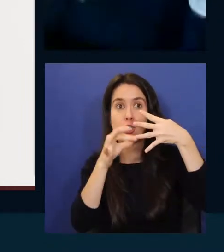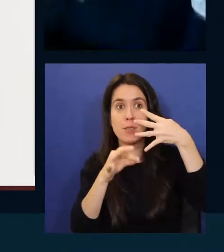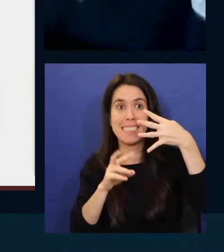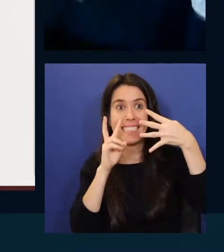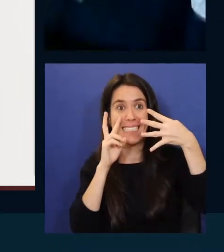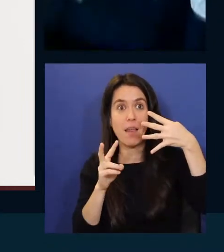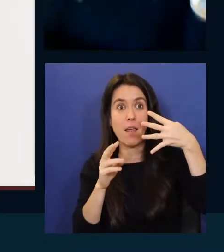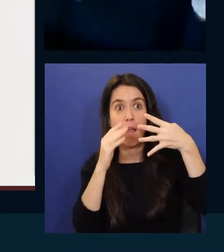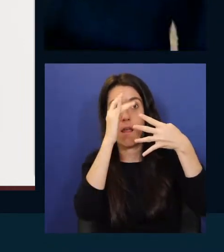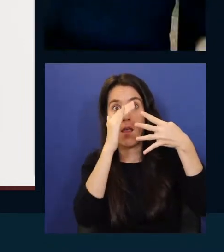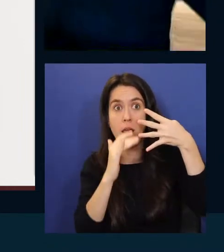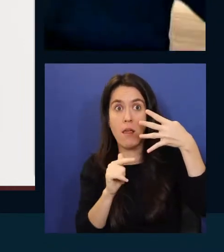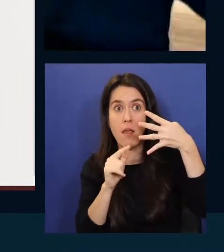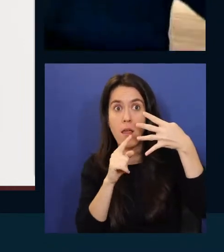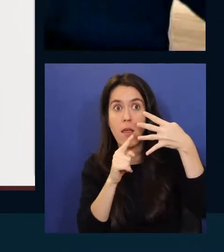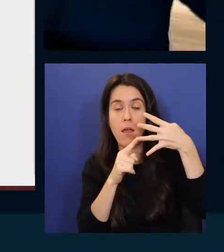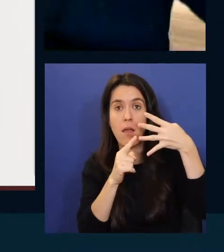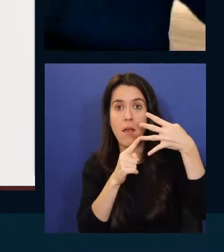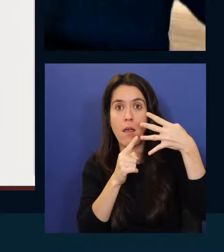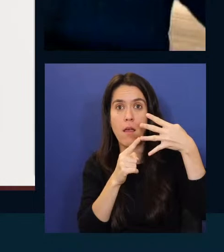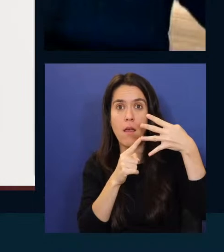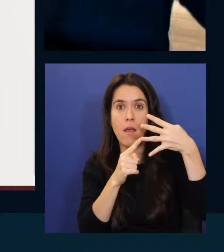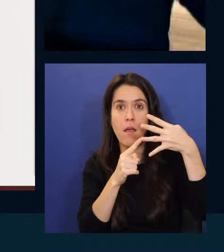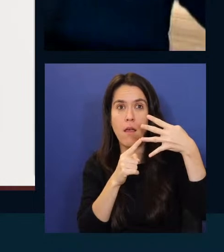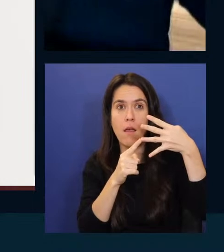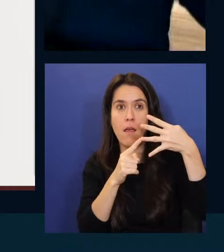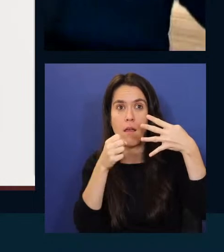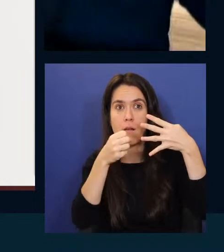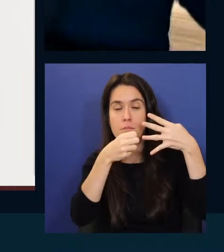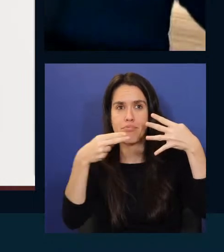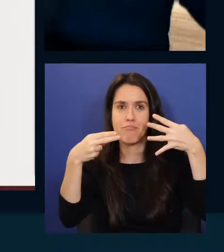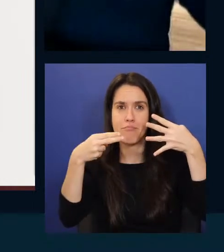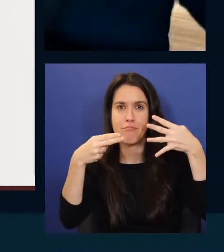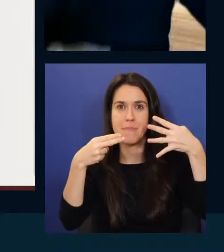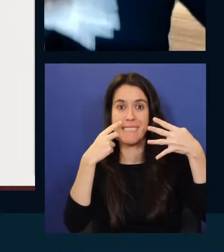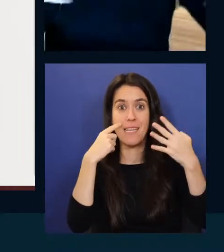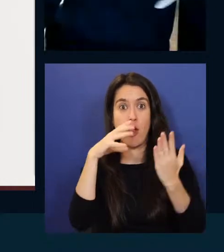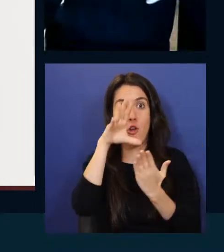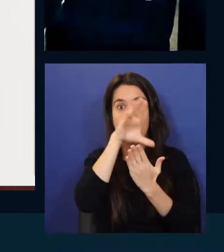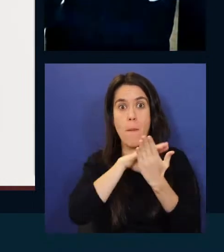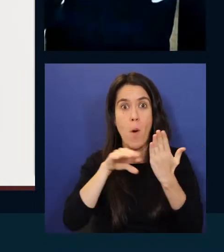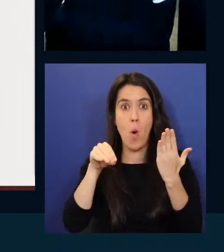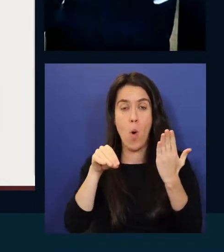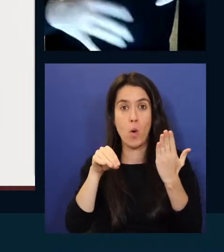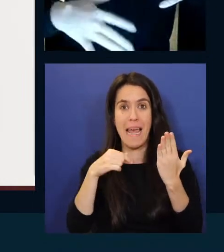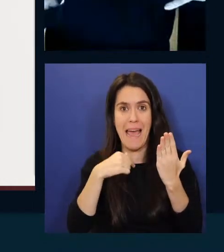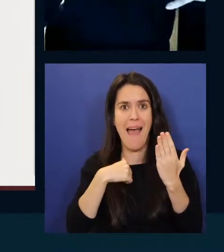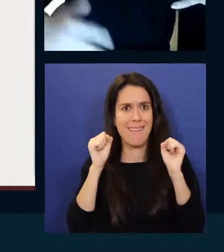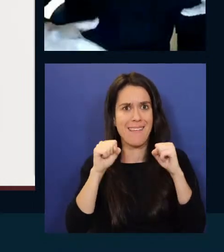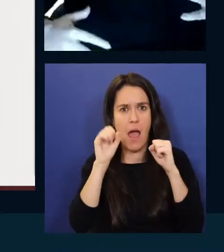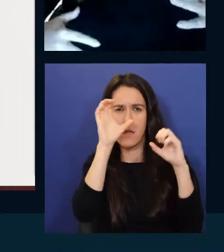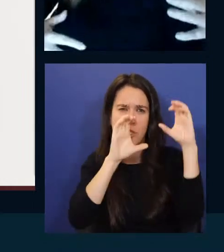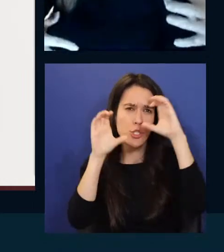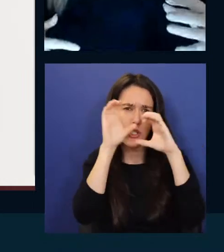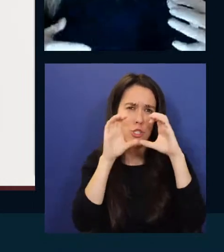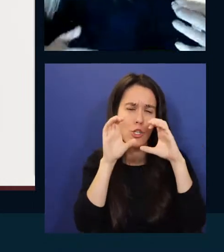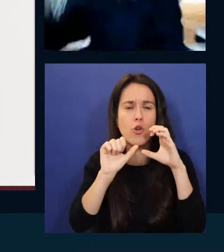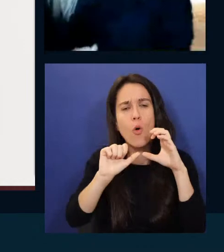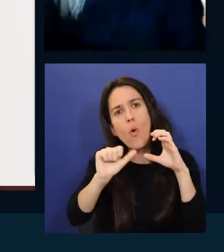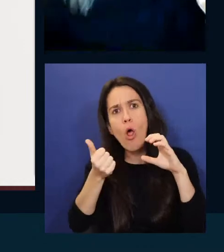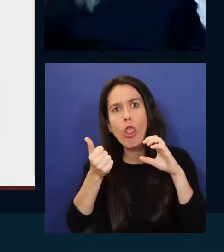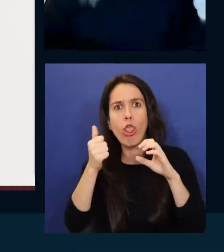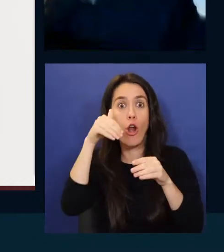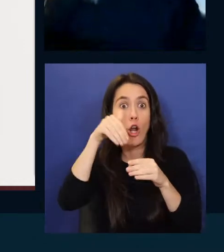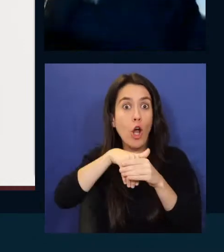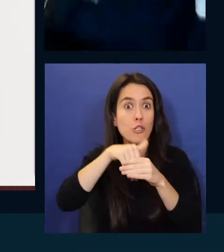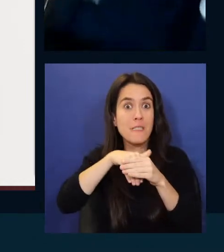that I get my reports, and I can search for all of the content I have